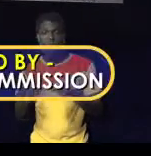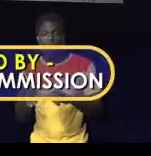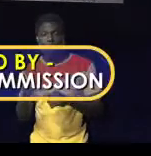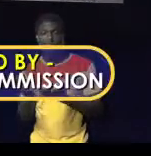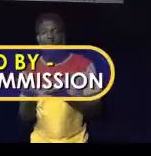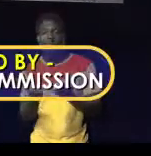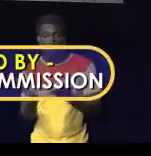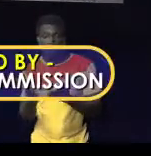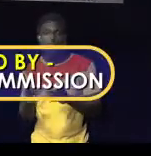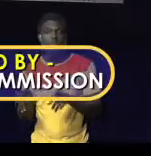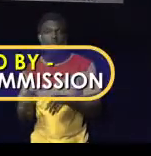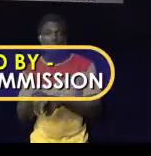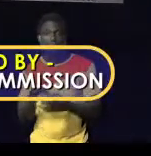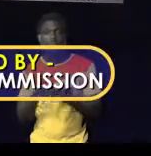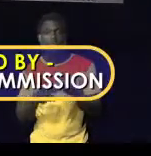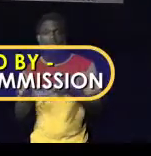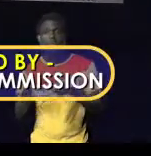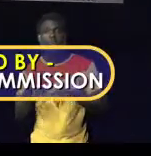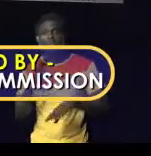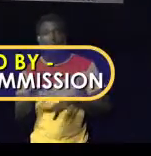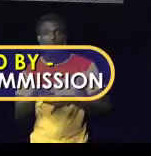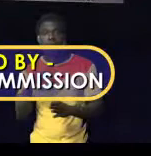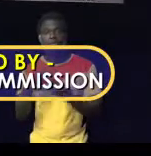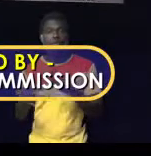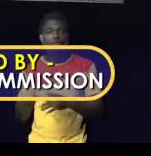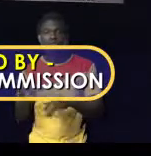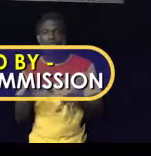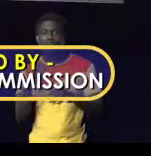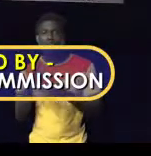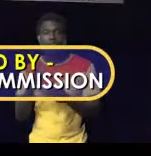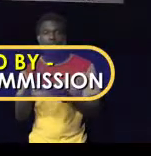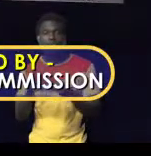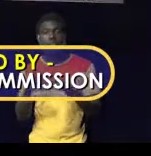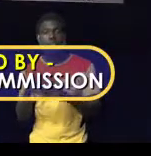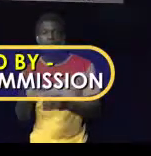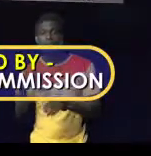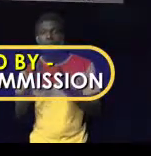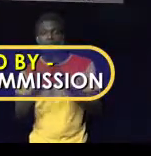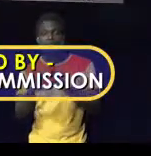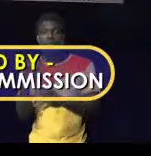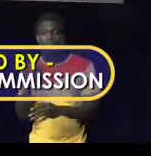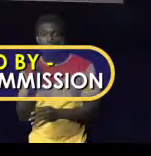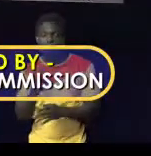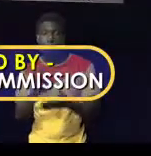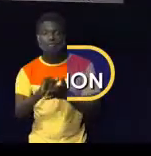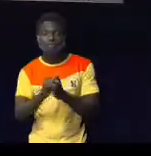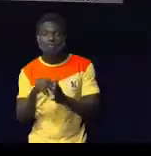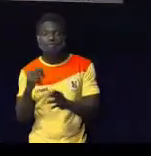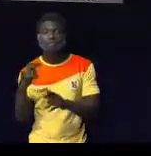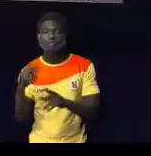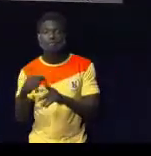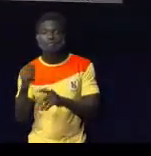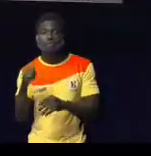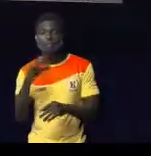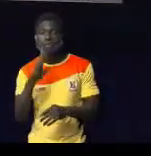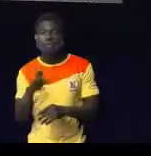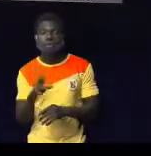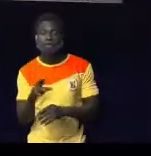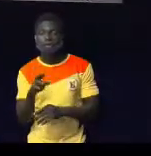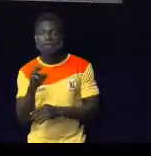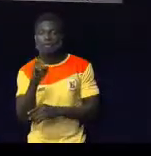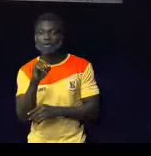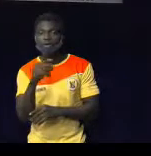or adjectives depending on what they do in sentences. Examples of such words are